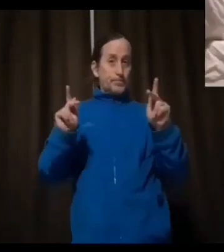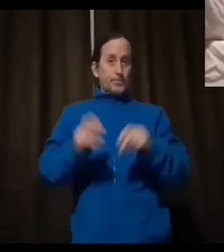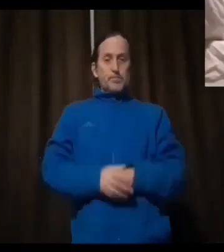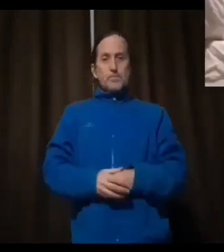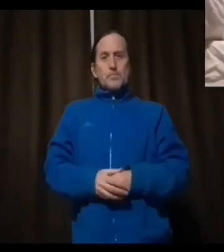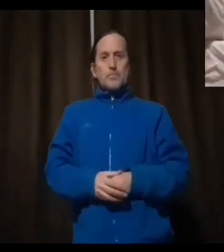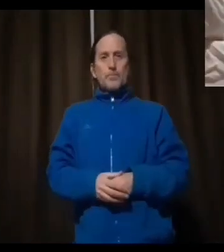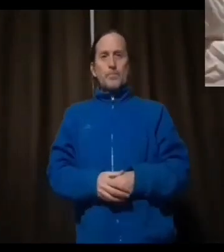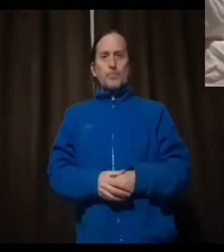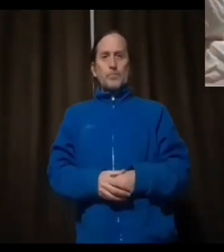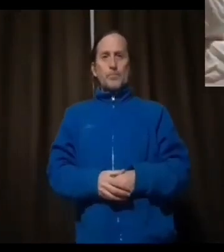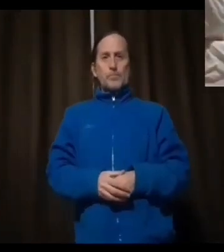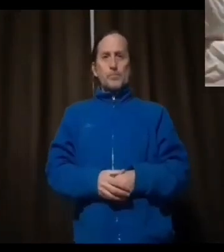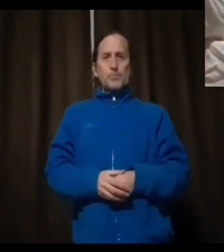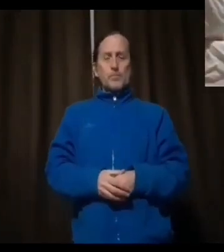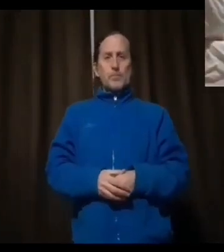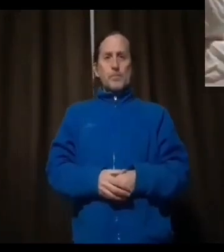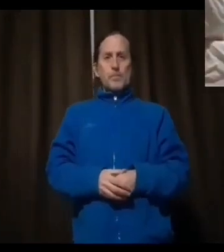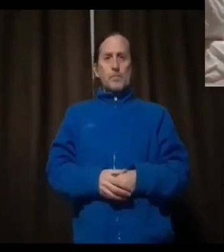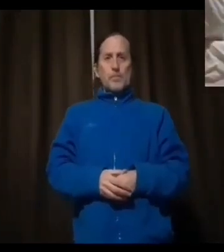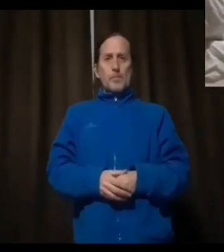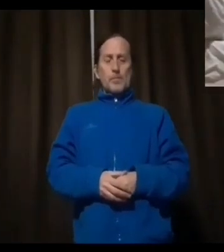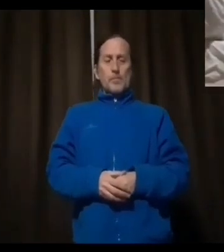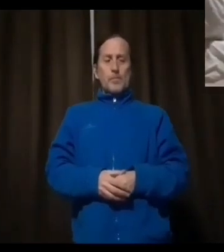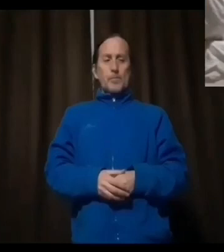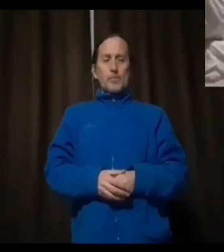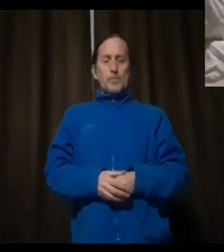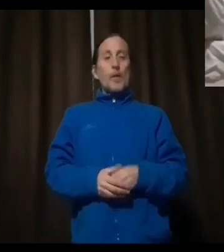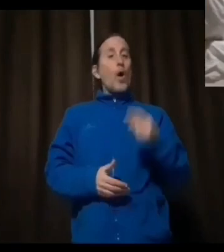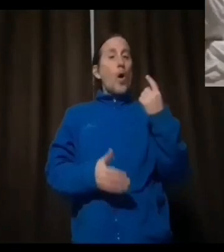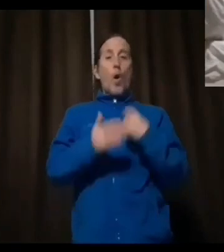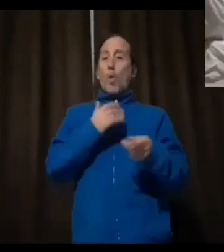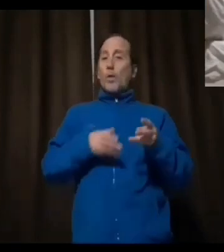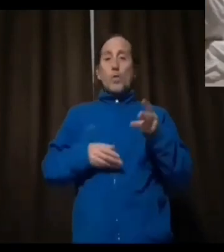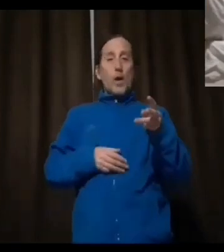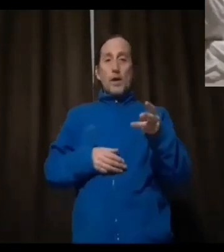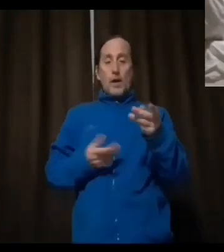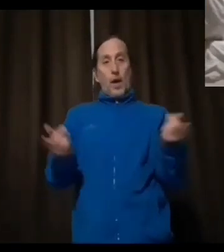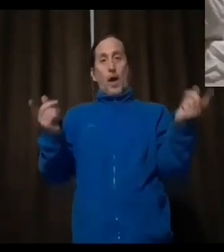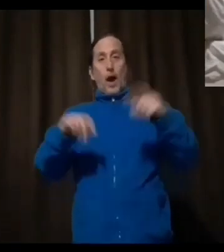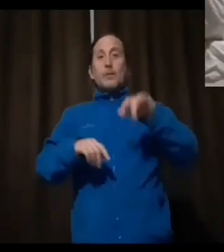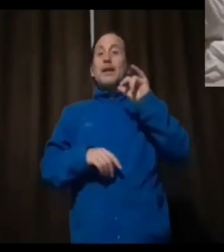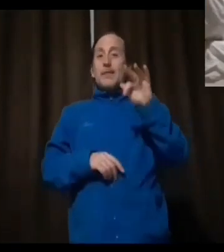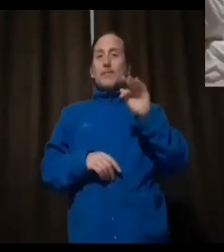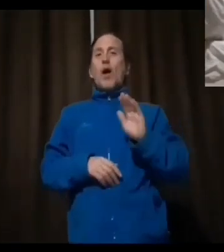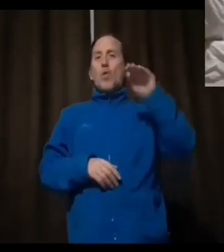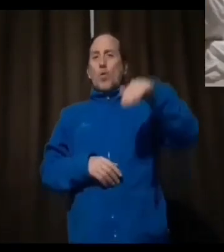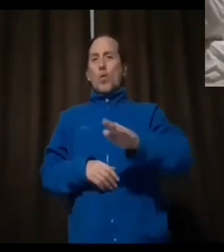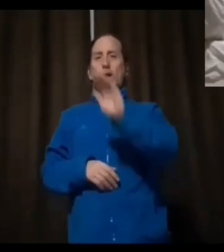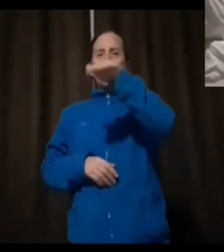So the only way that this can happen is if it was waves going through. So when we do it for which